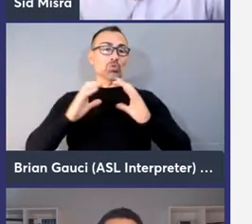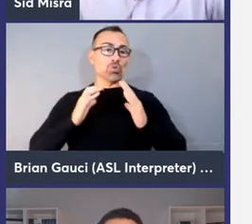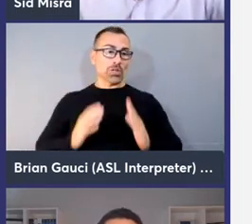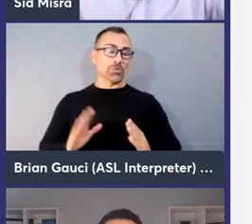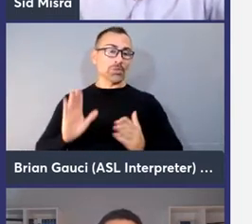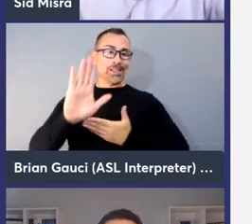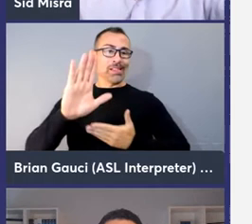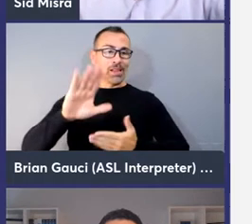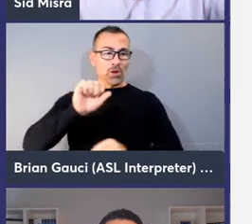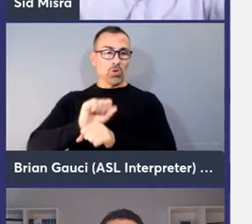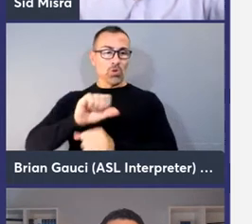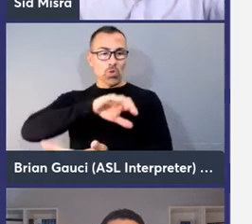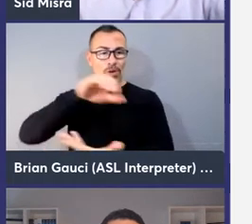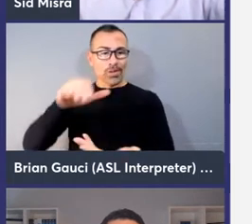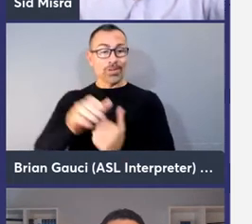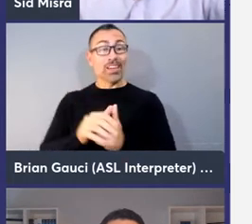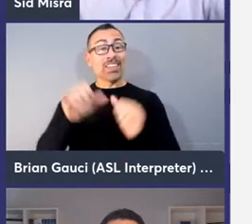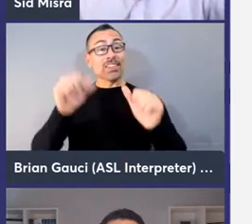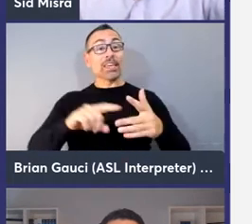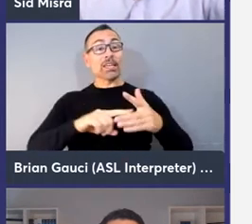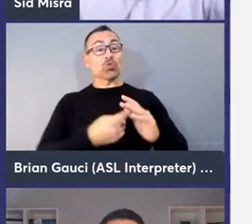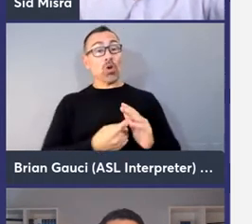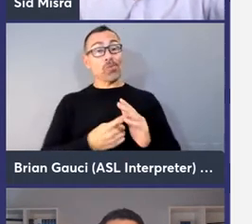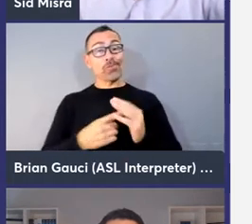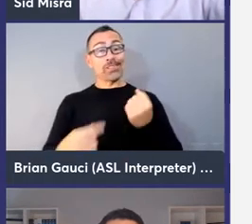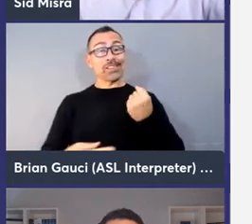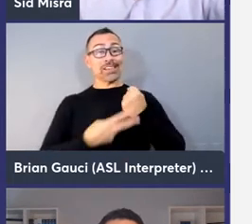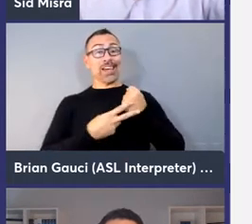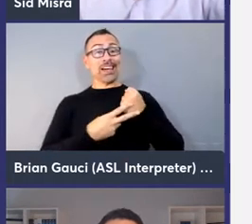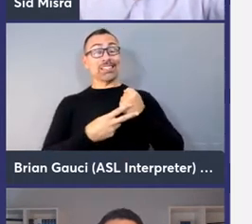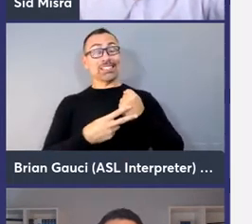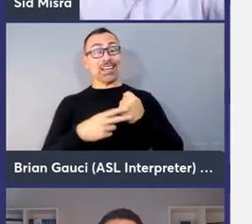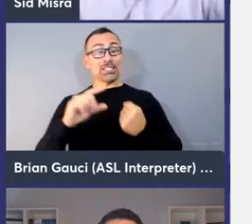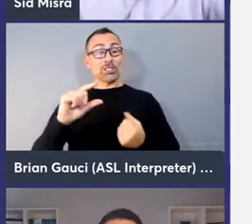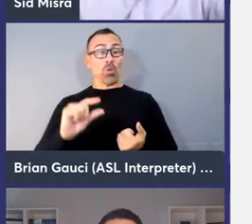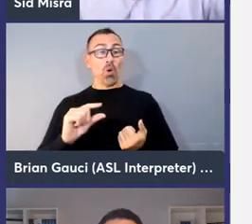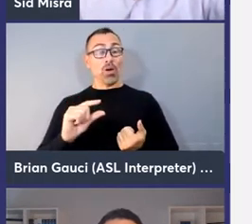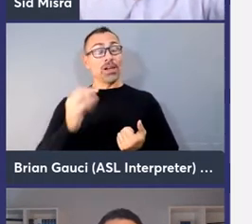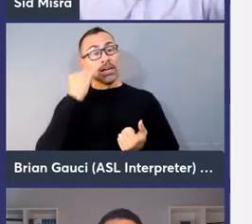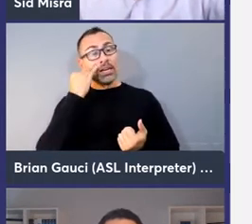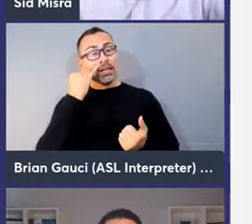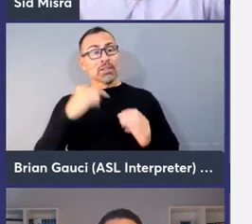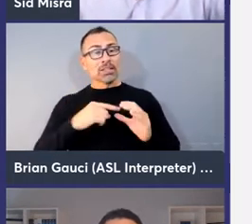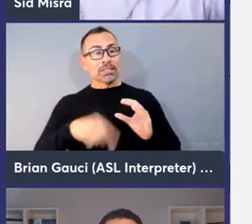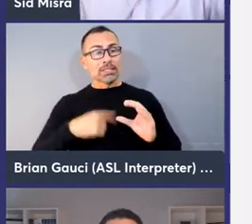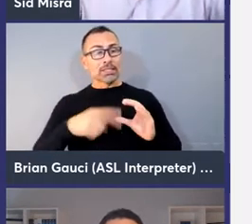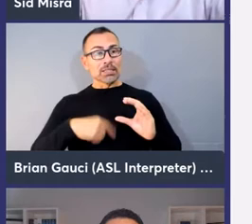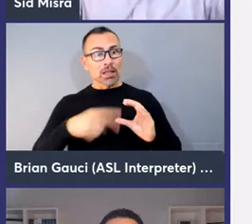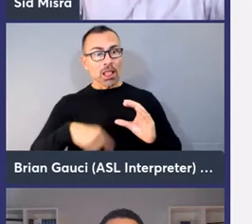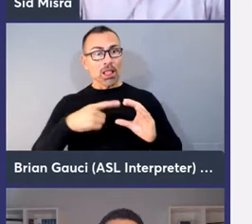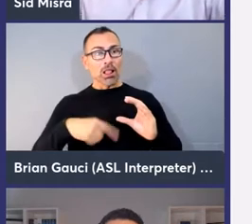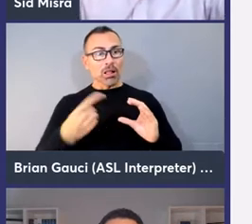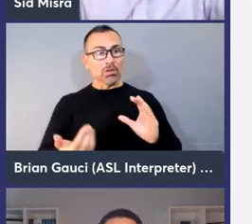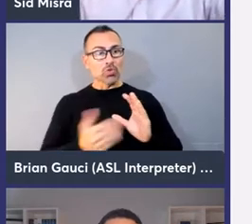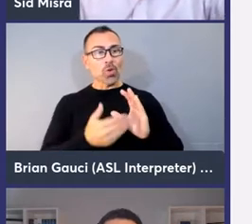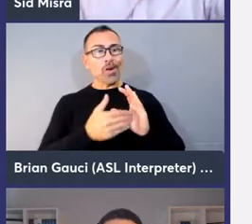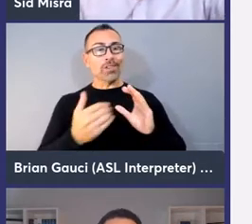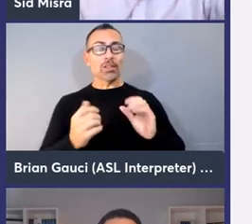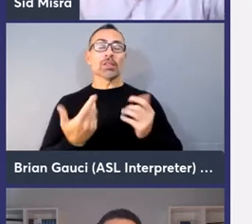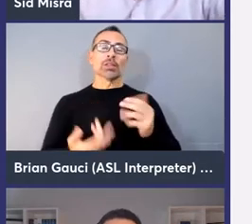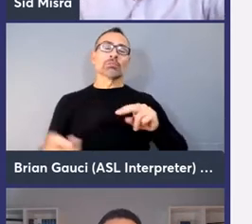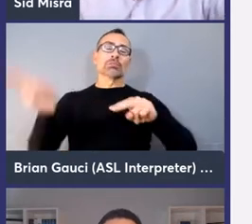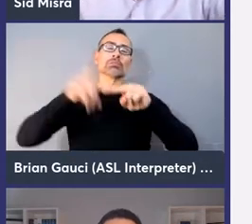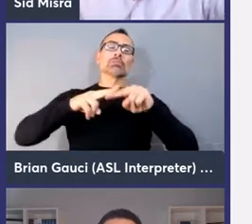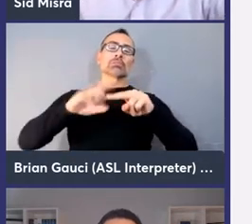can start with a cache that's smaller. And if they feel like the cache is cycling out data too often, then they can go with, let's say, a bigger one. So I'll go with a slightly